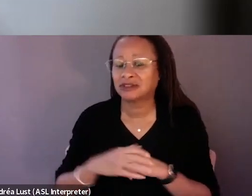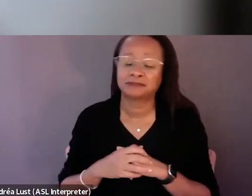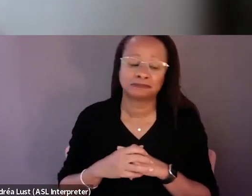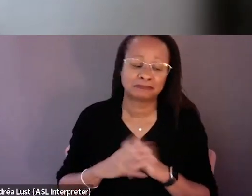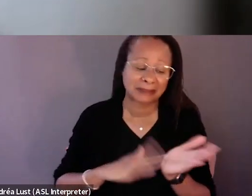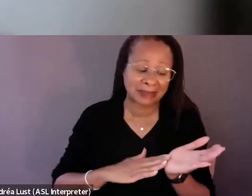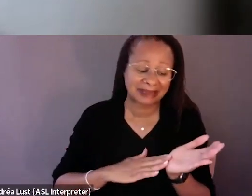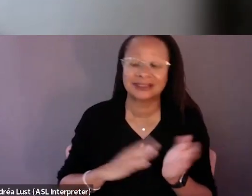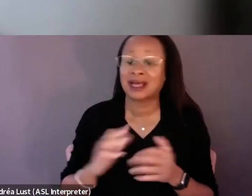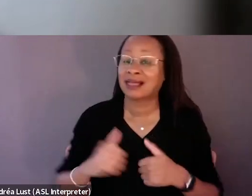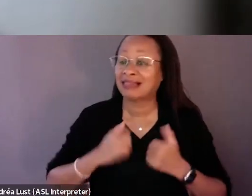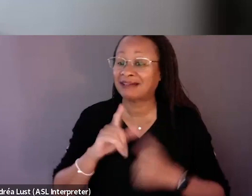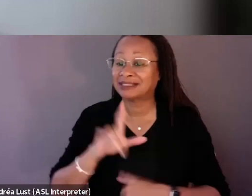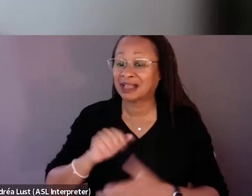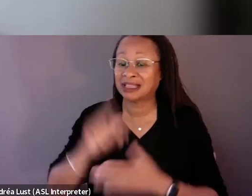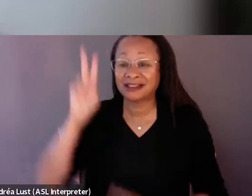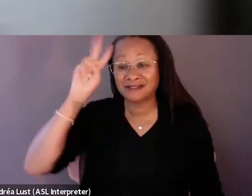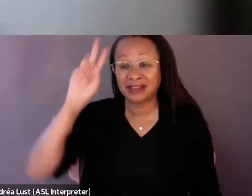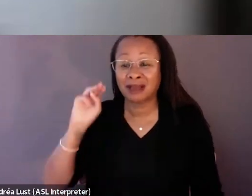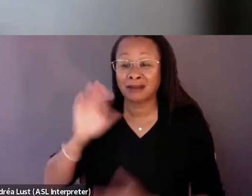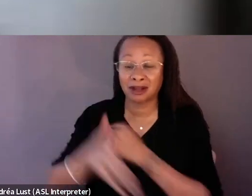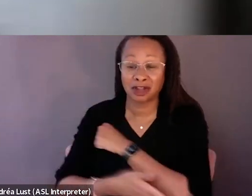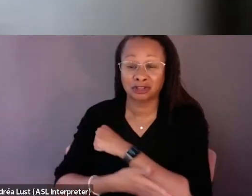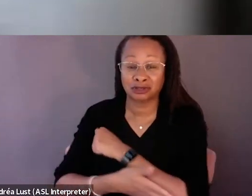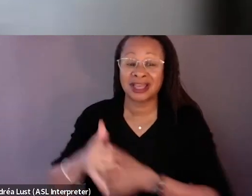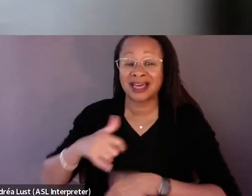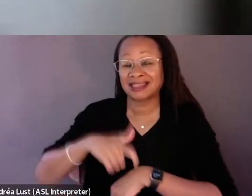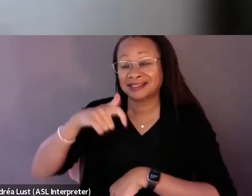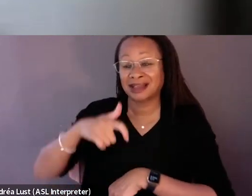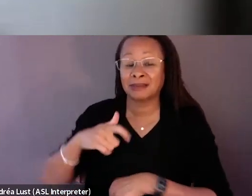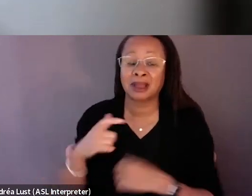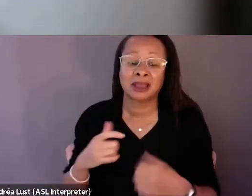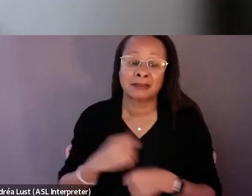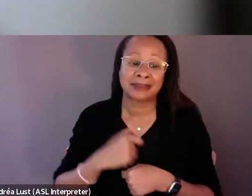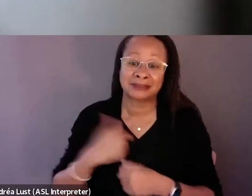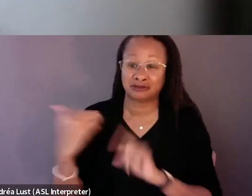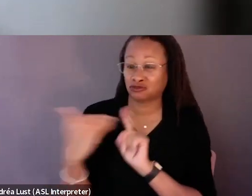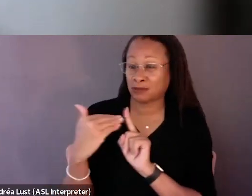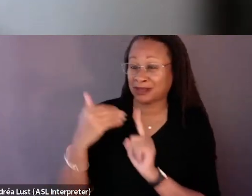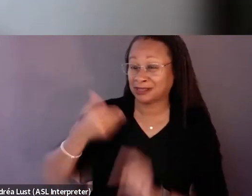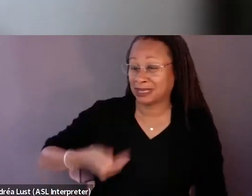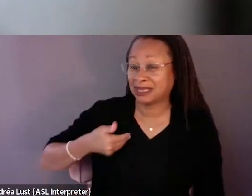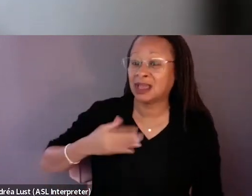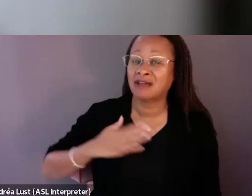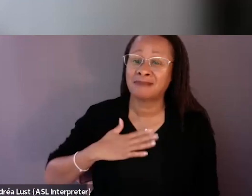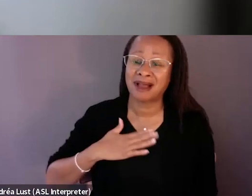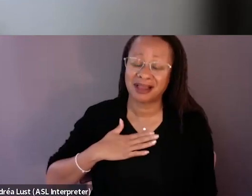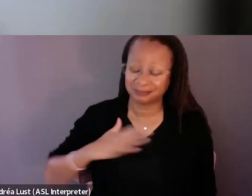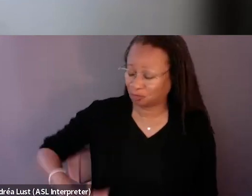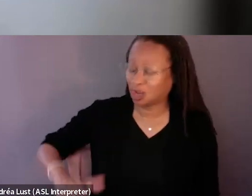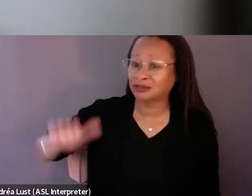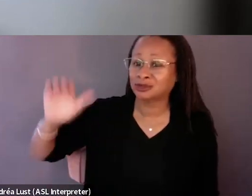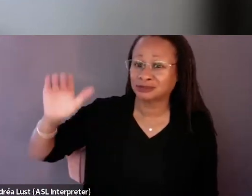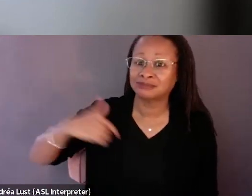paced lifestyle in Vietnam countryside. That was the time when makes me remind my childhood because